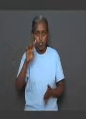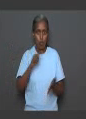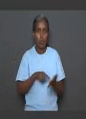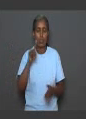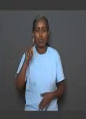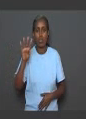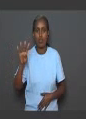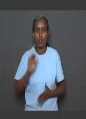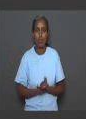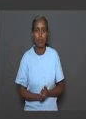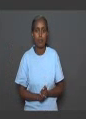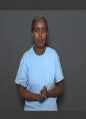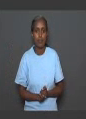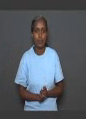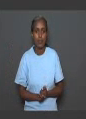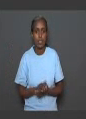4.14.